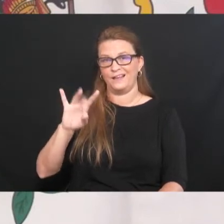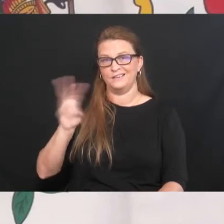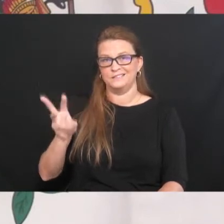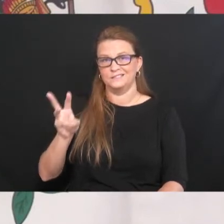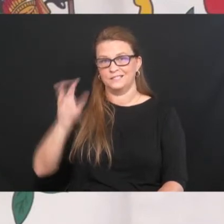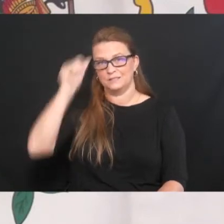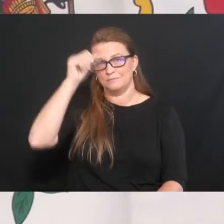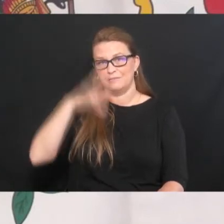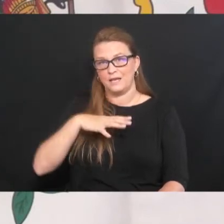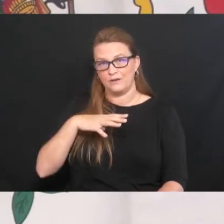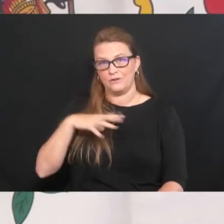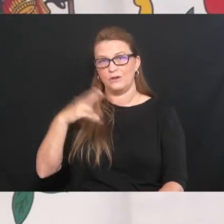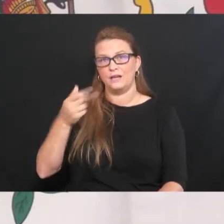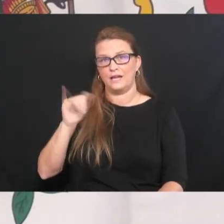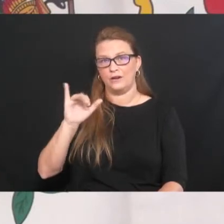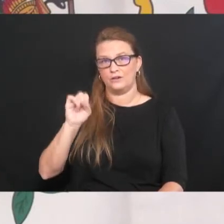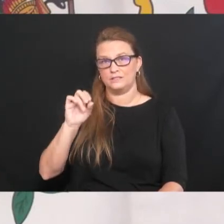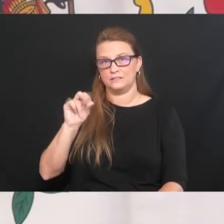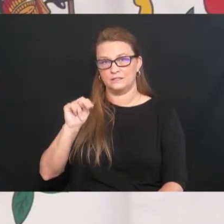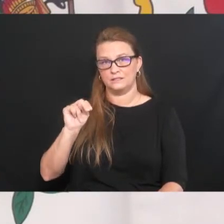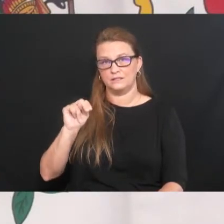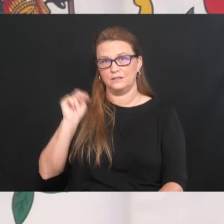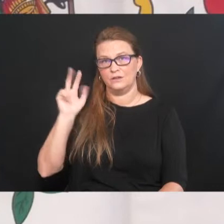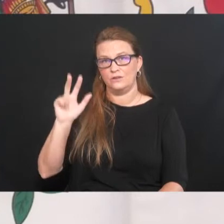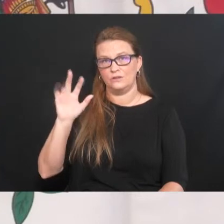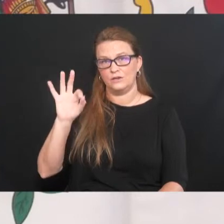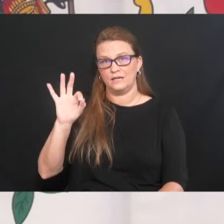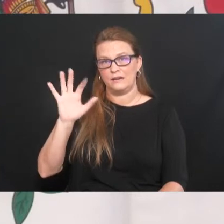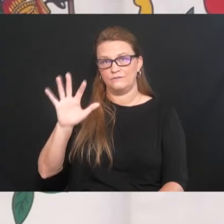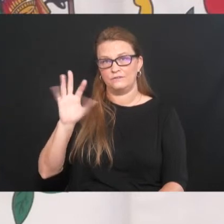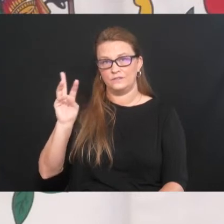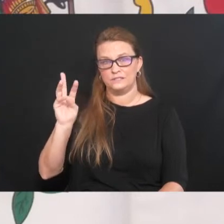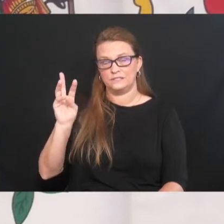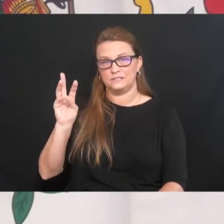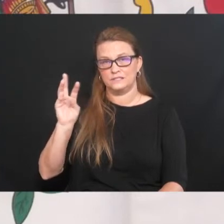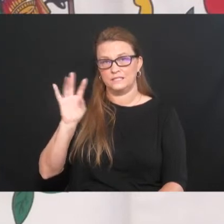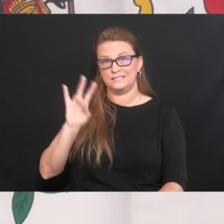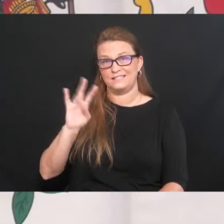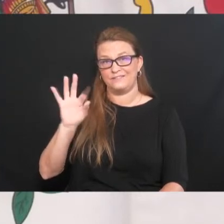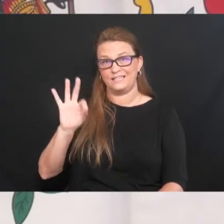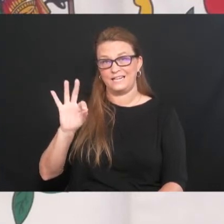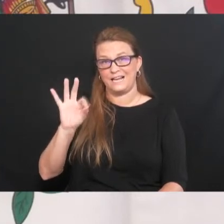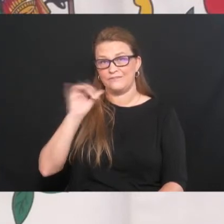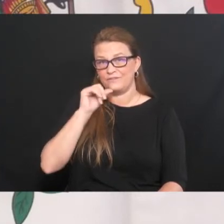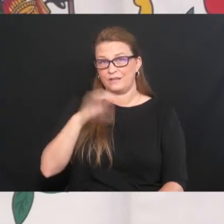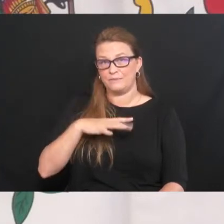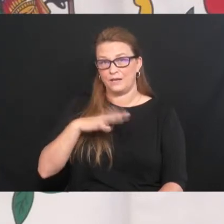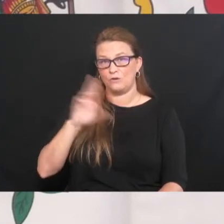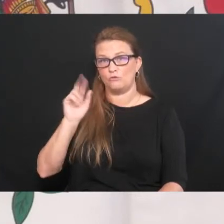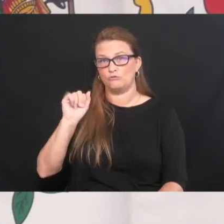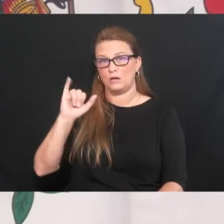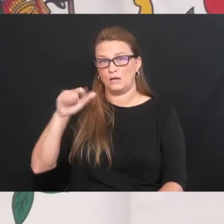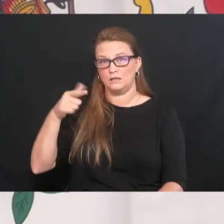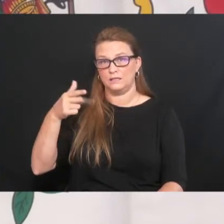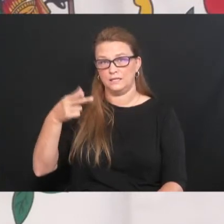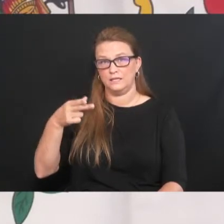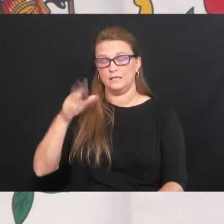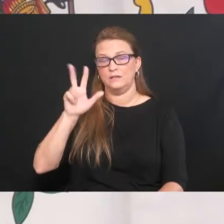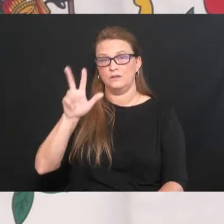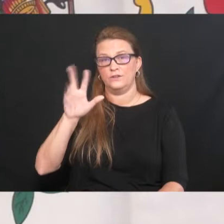86-year-old male from Harrison County. The 3,956th death is a 79-year-old female from Raleigh County.